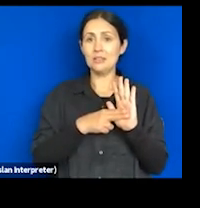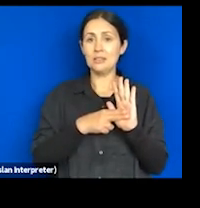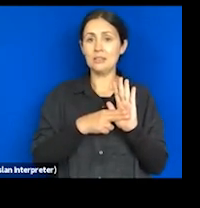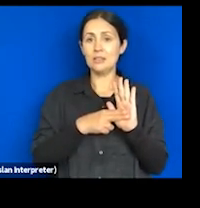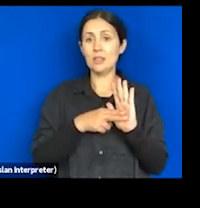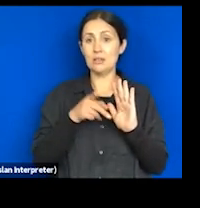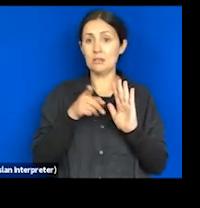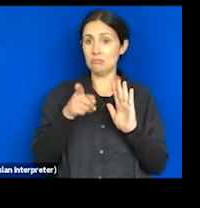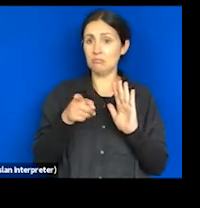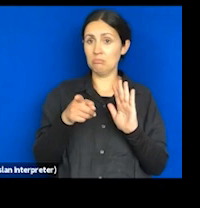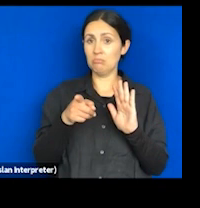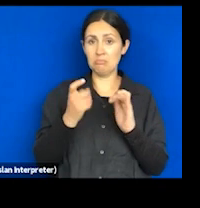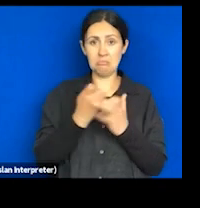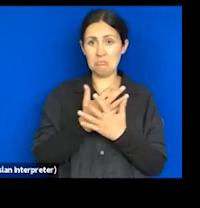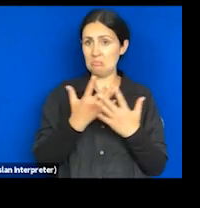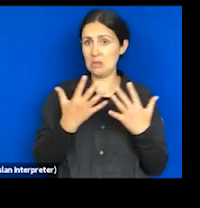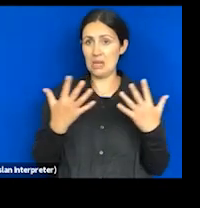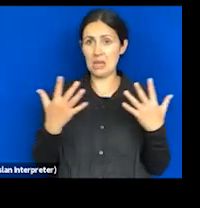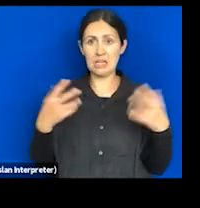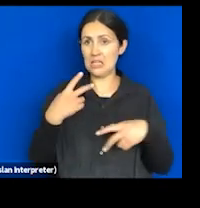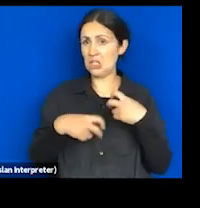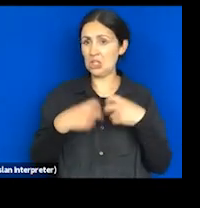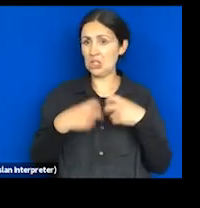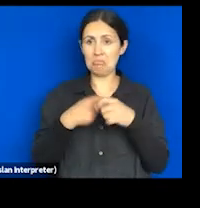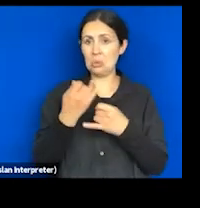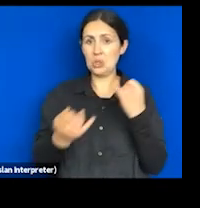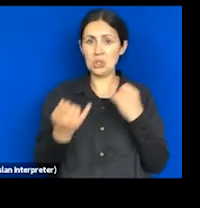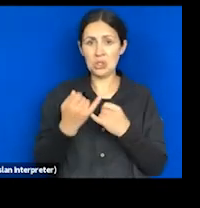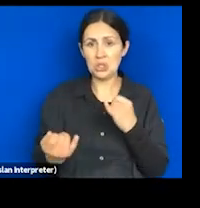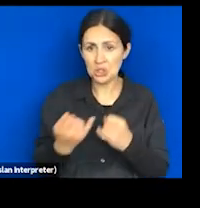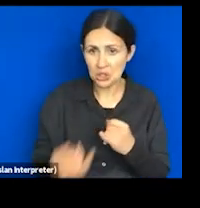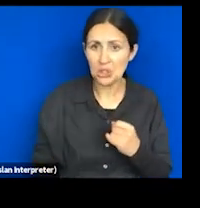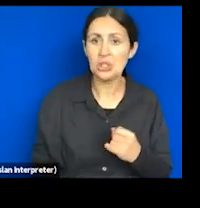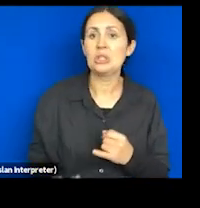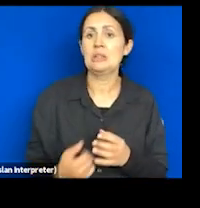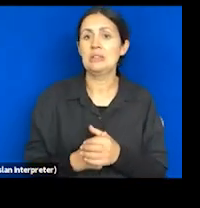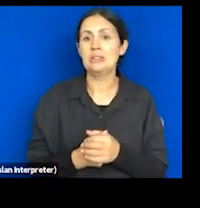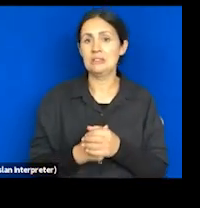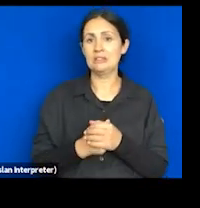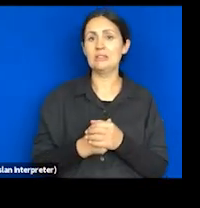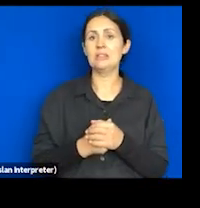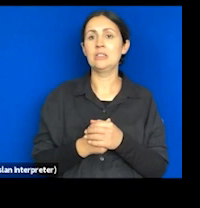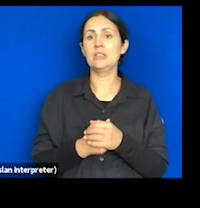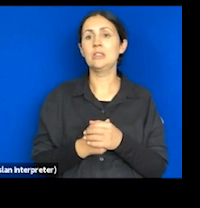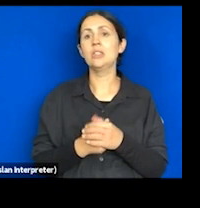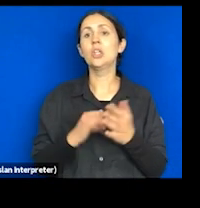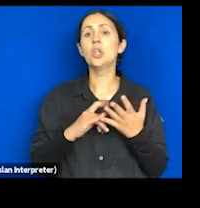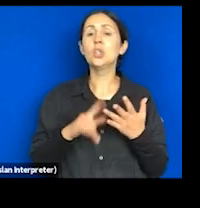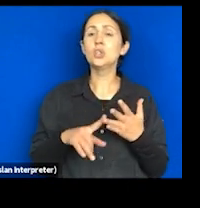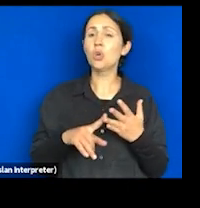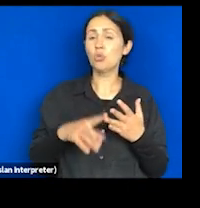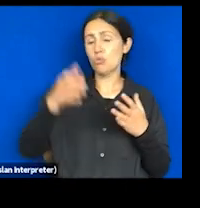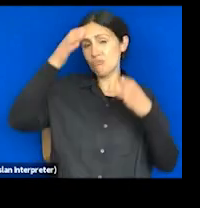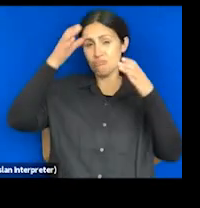an amelioration of a lot of these issues. Increased connectivity to other brain areas is the key thing,